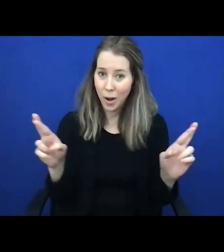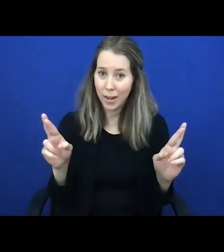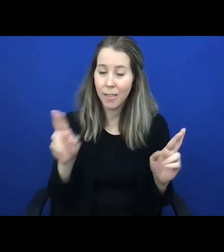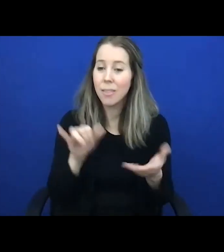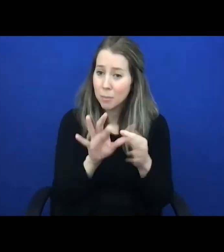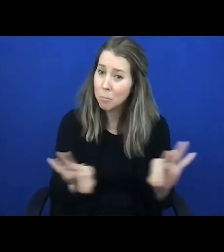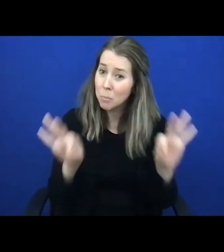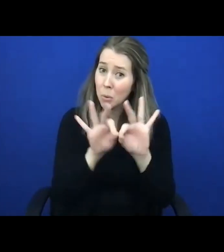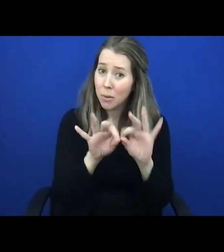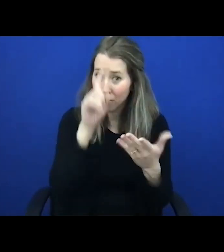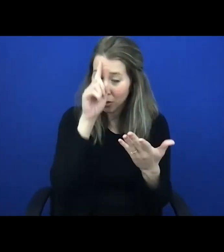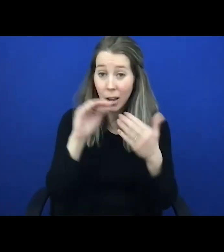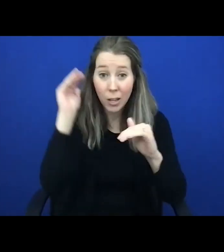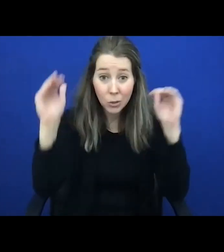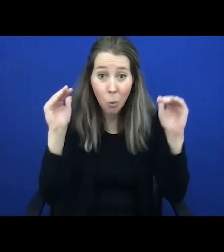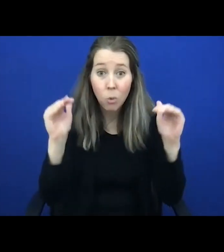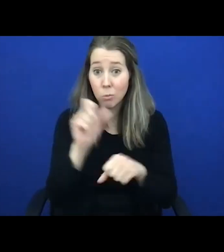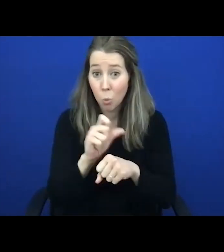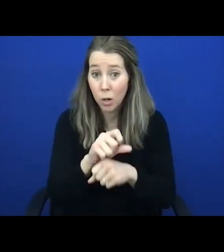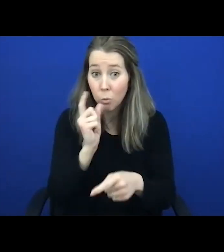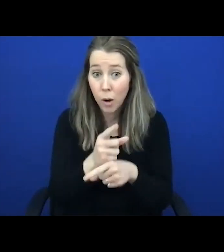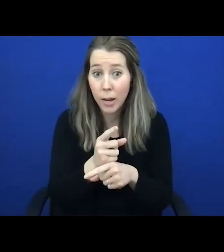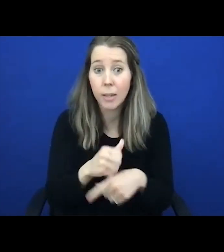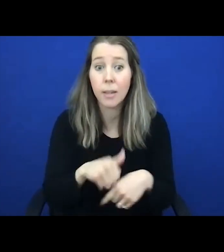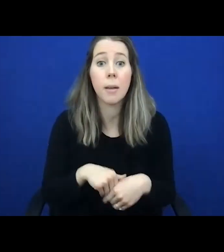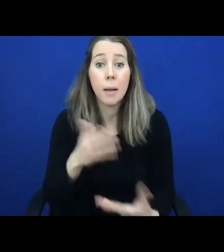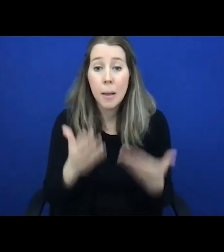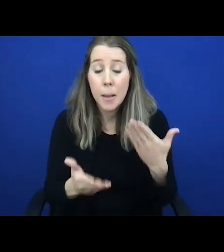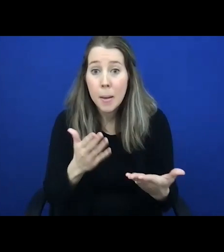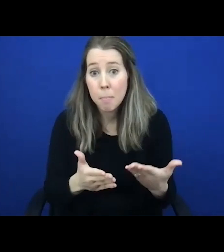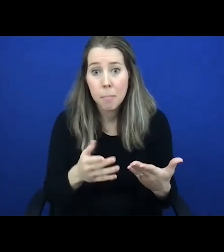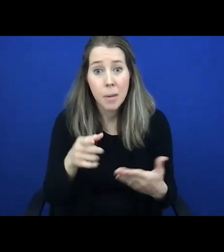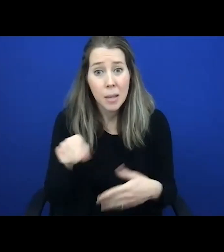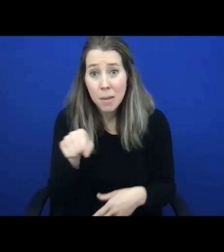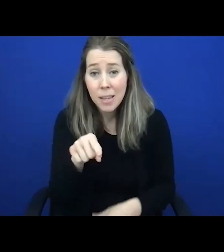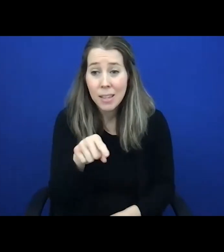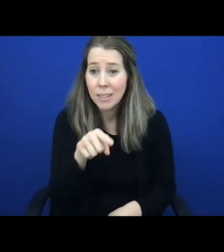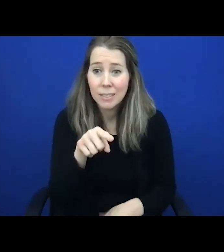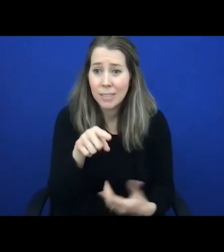adults, right? Maybe they don't need to wait 3 months to start.